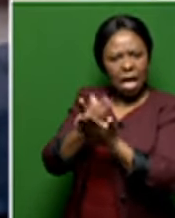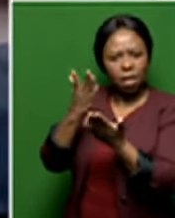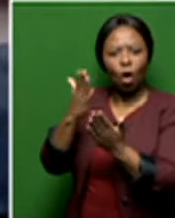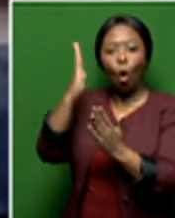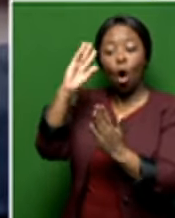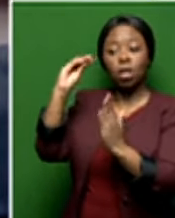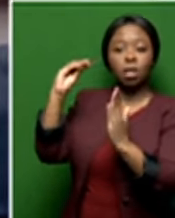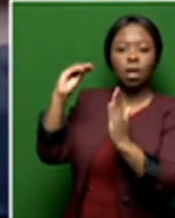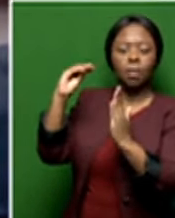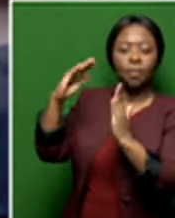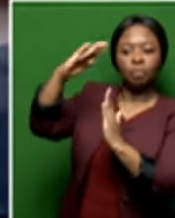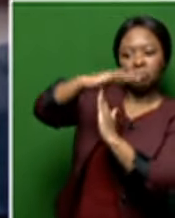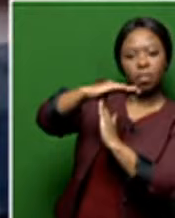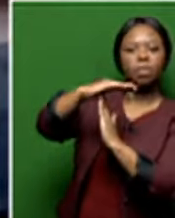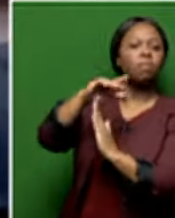Put God First.